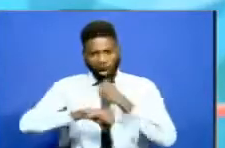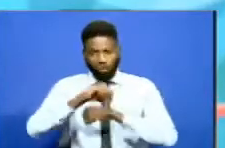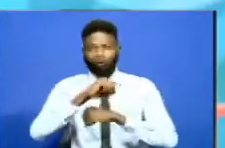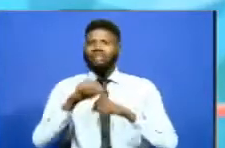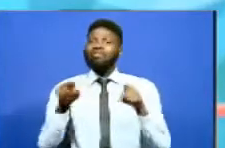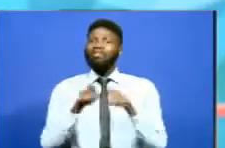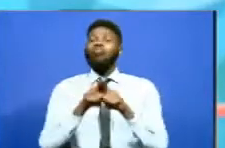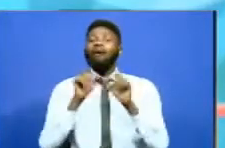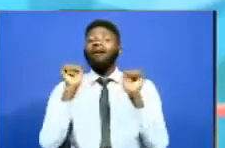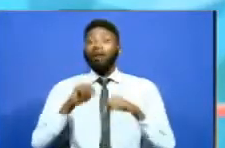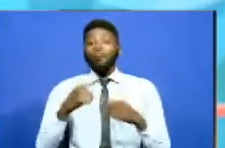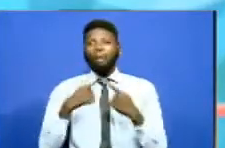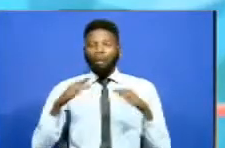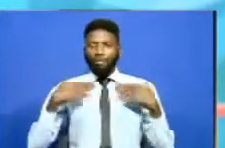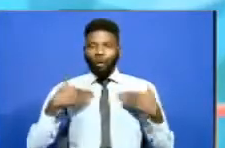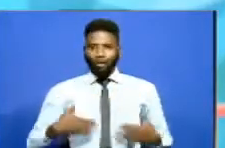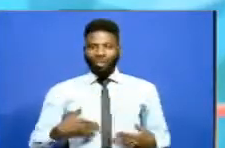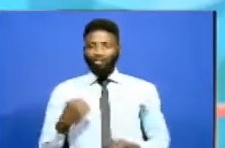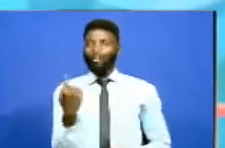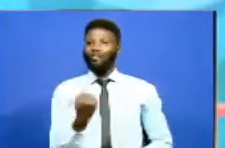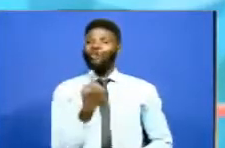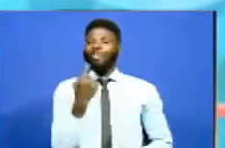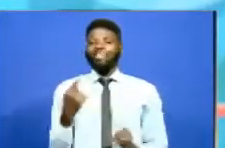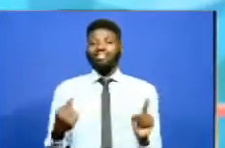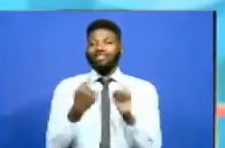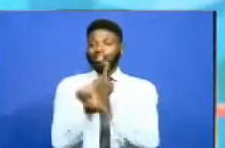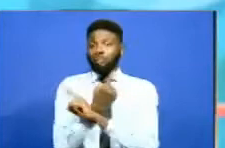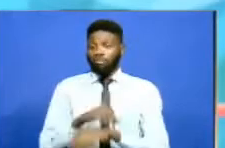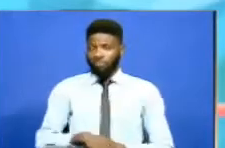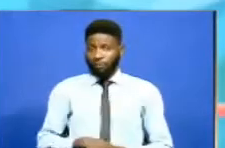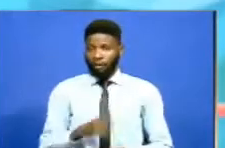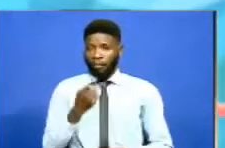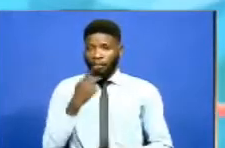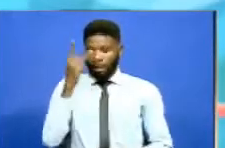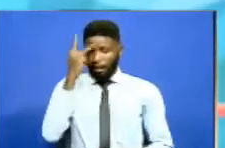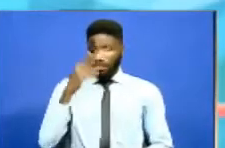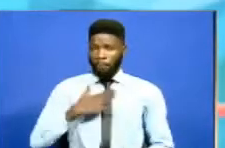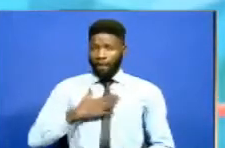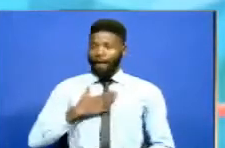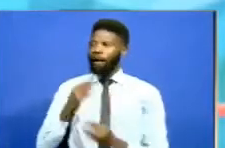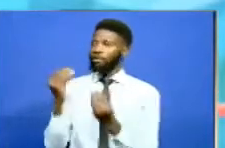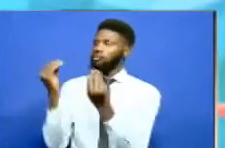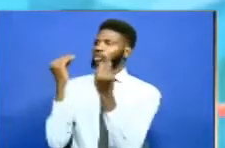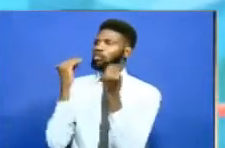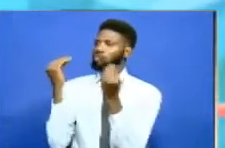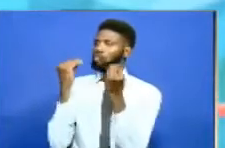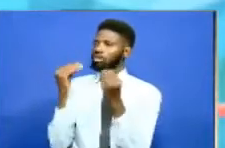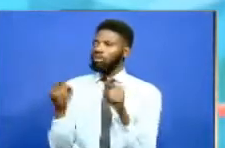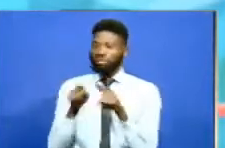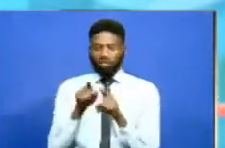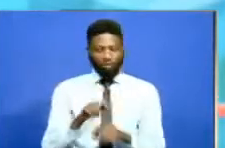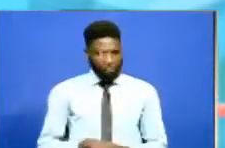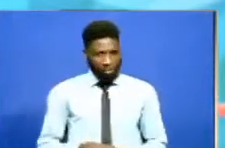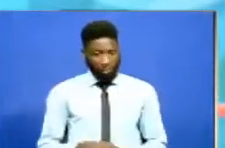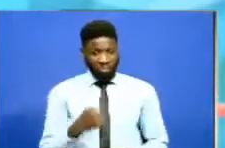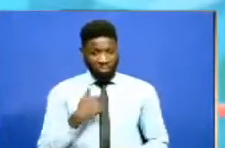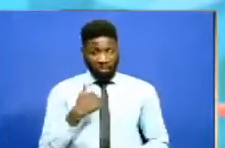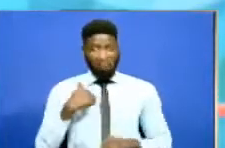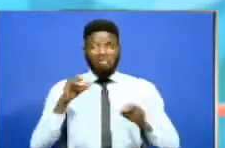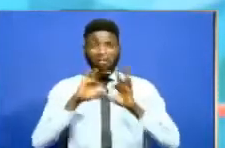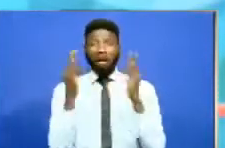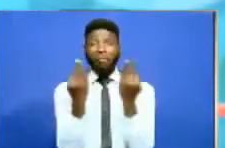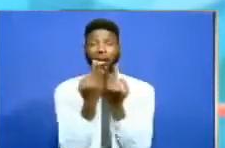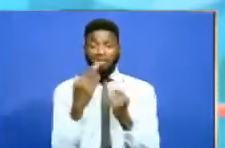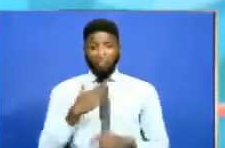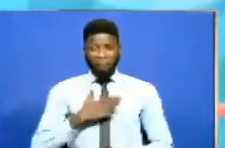And I think this is what I got from my parents. Thank God, I grew up in a family which was majorly composed